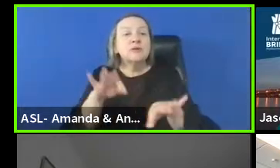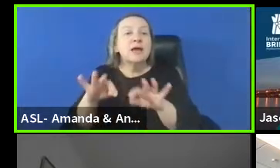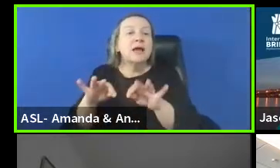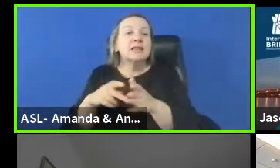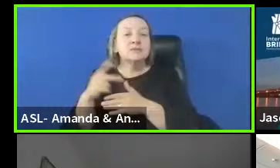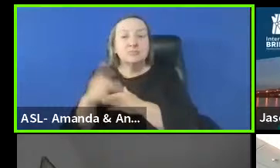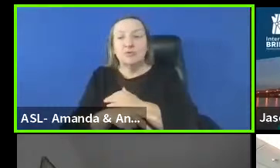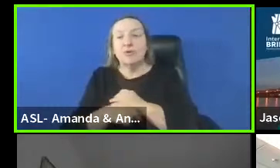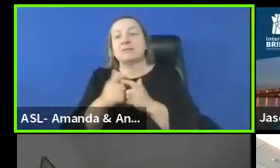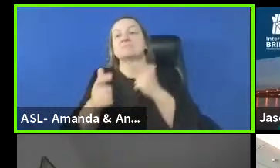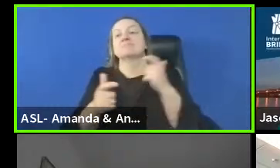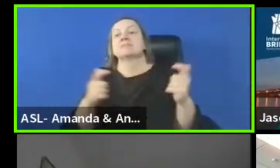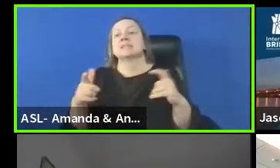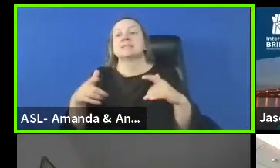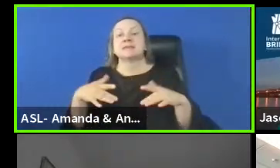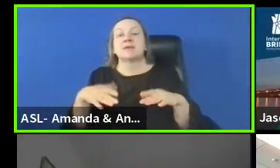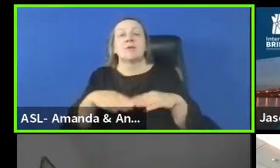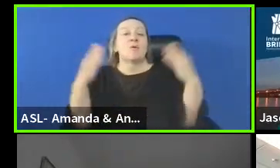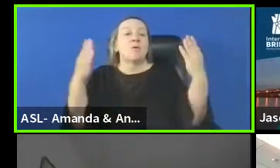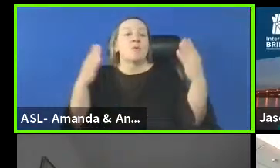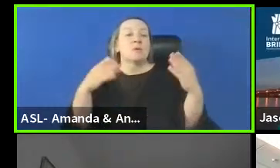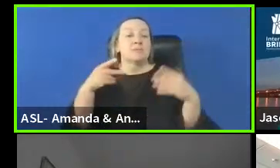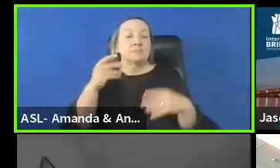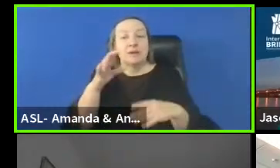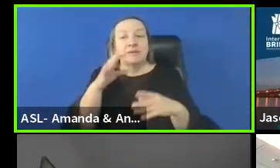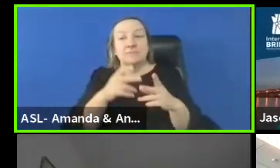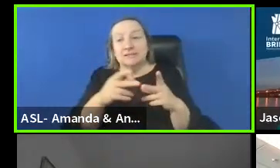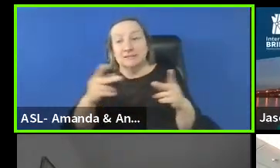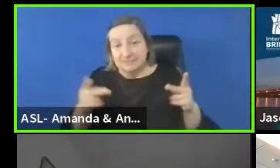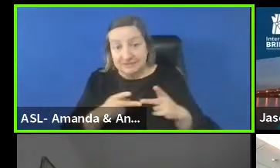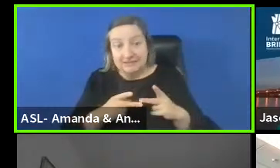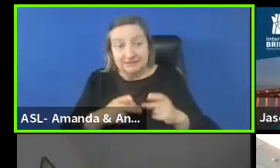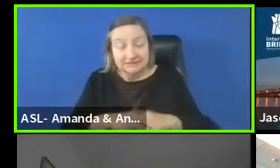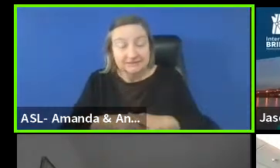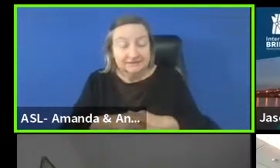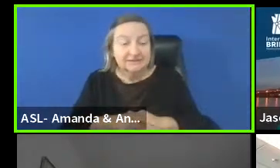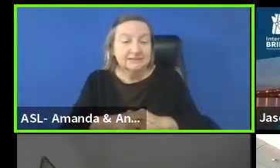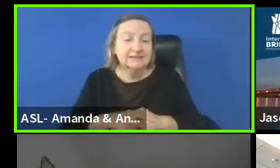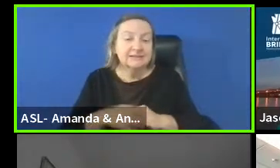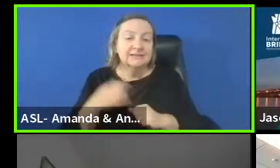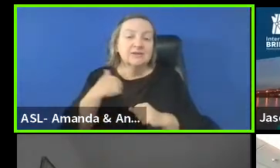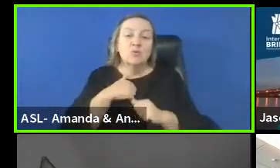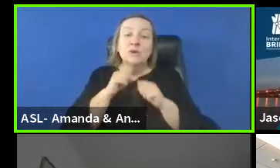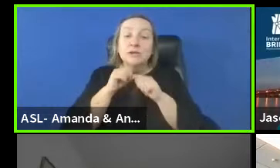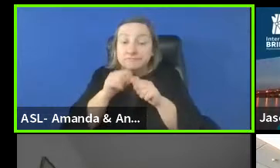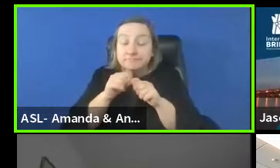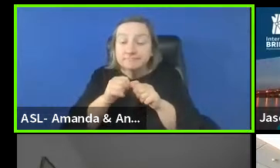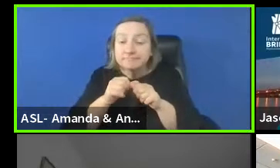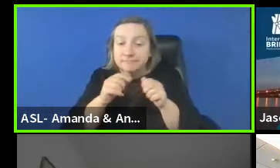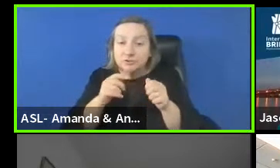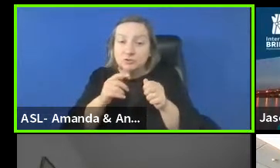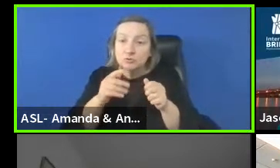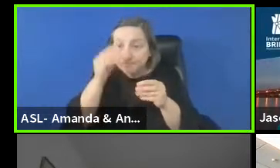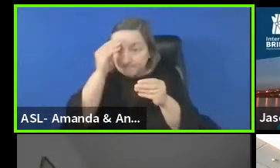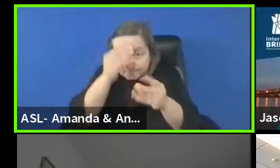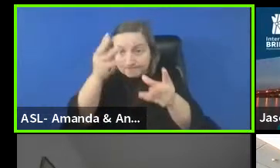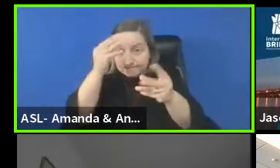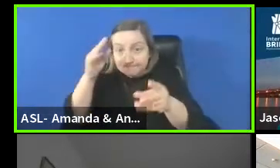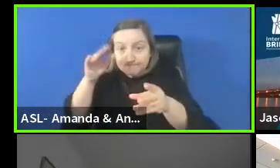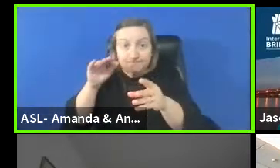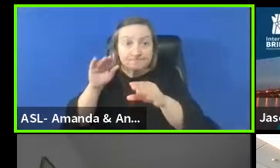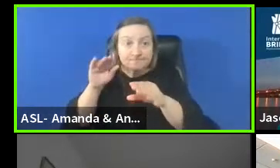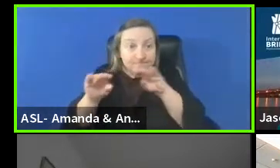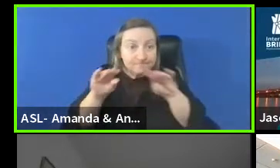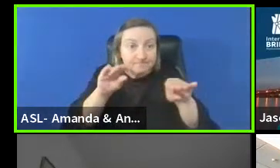at these big open public spaces. So I think as we continue to push out information in terms of